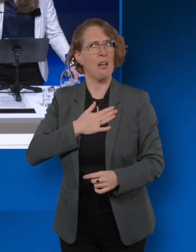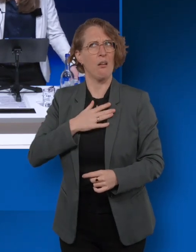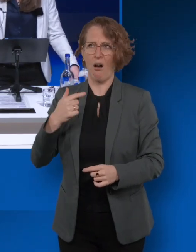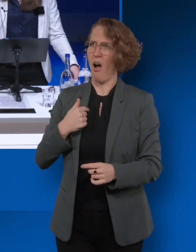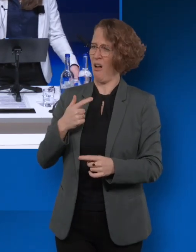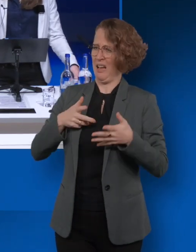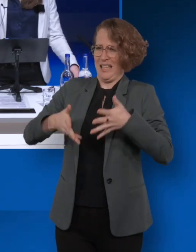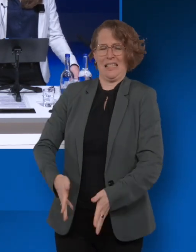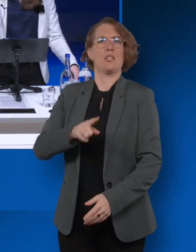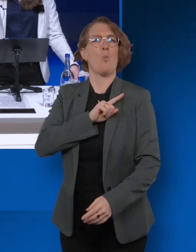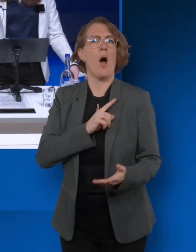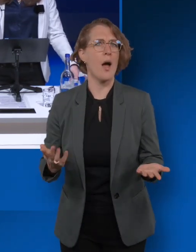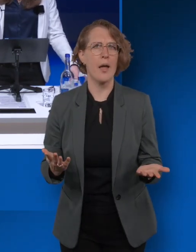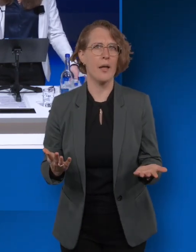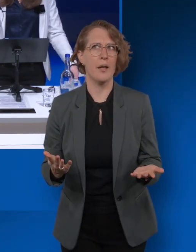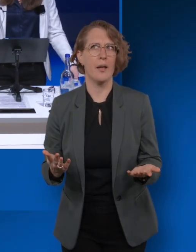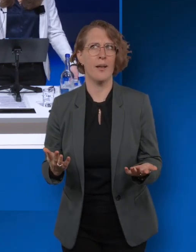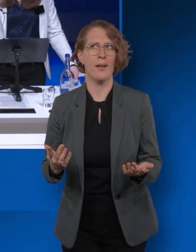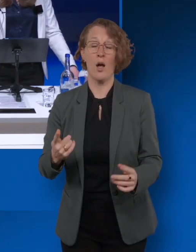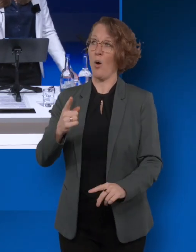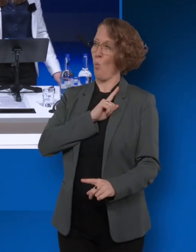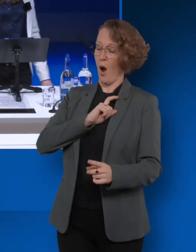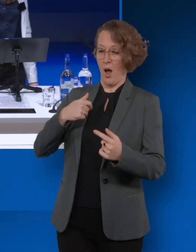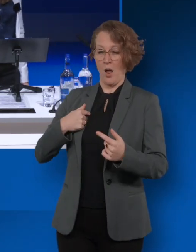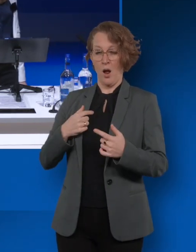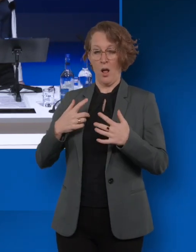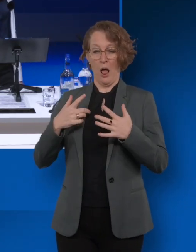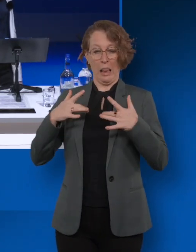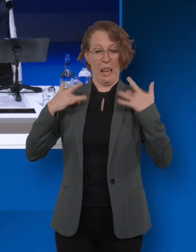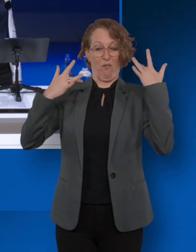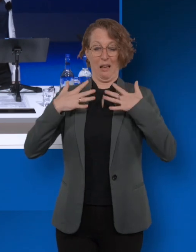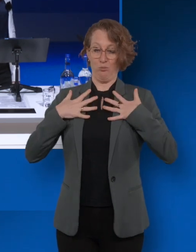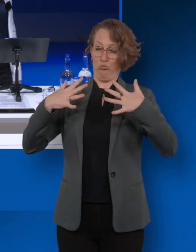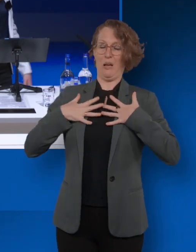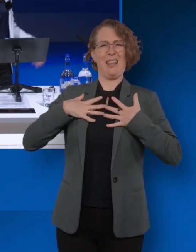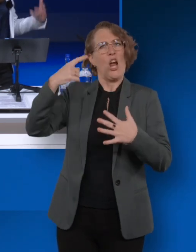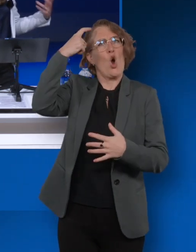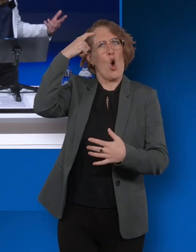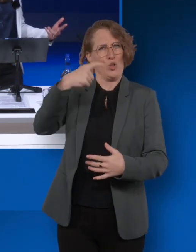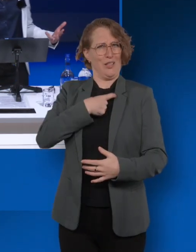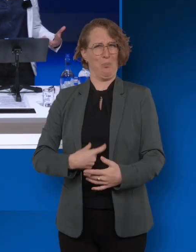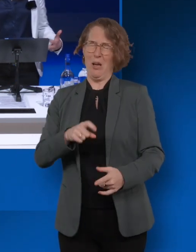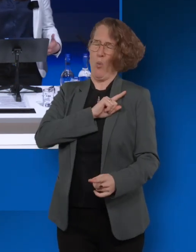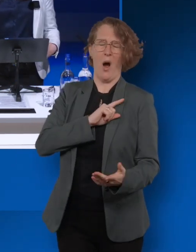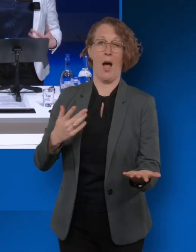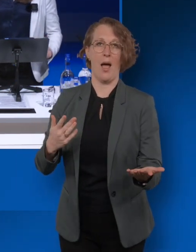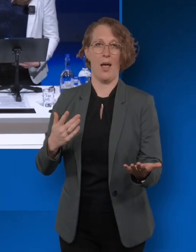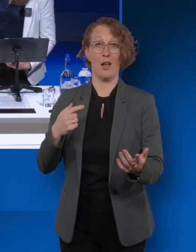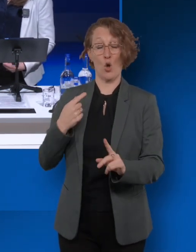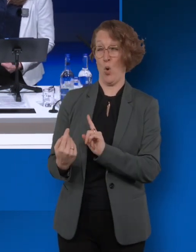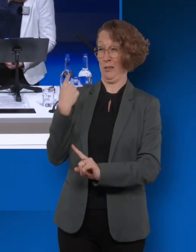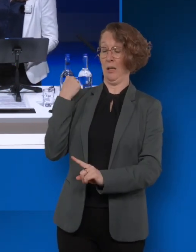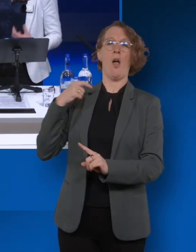exist? Why am I a living, breathing, conscious being? I had an awareness of my